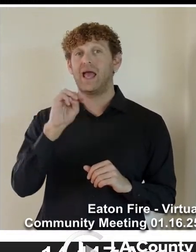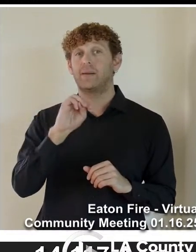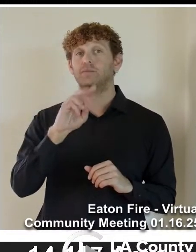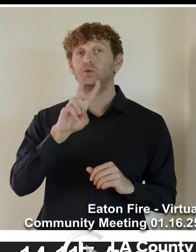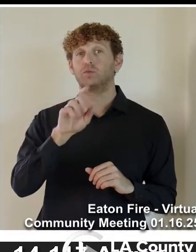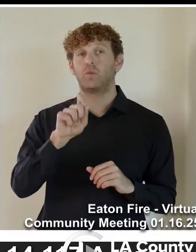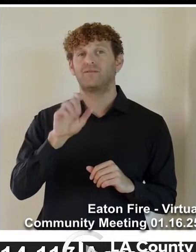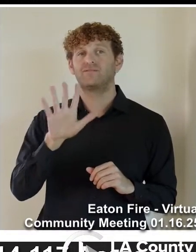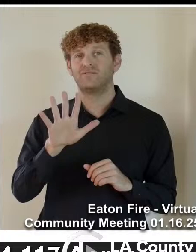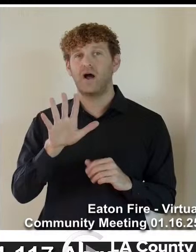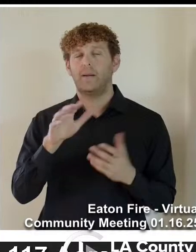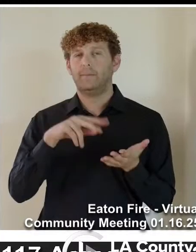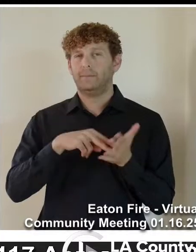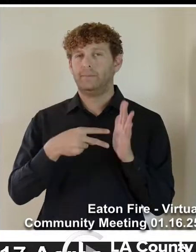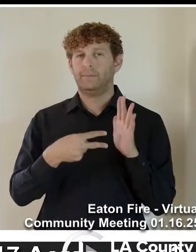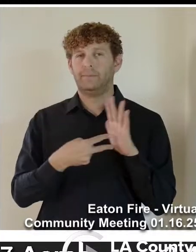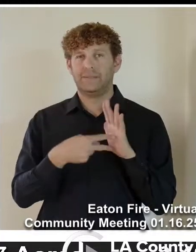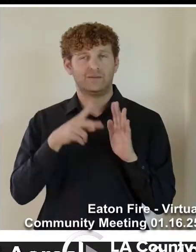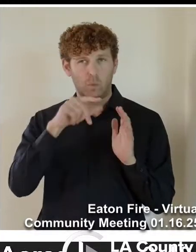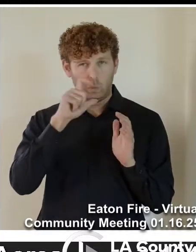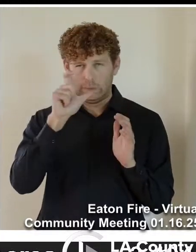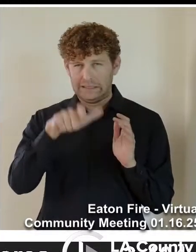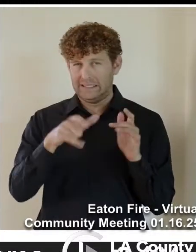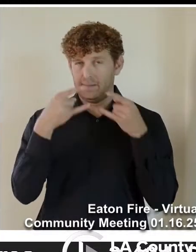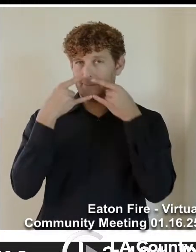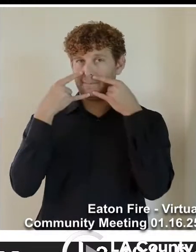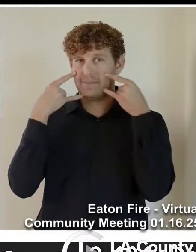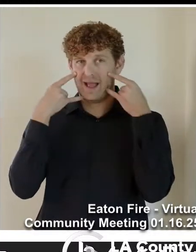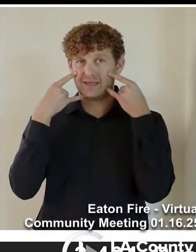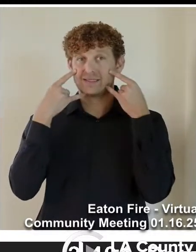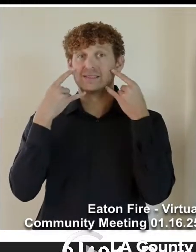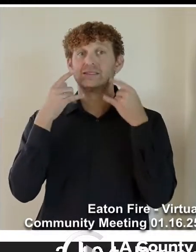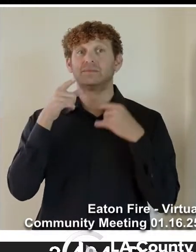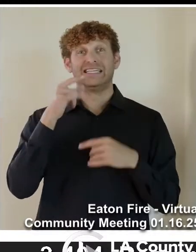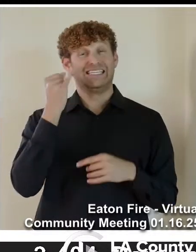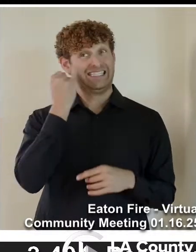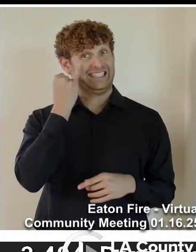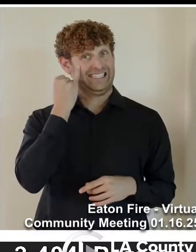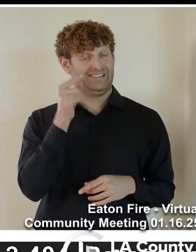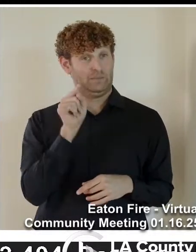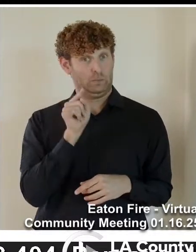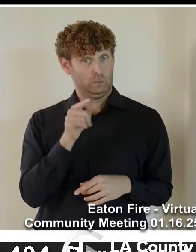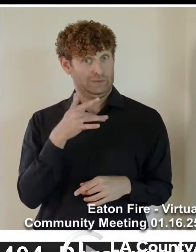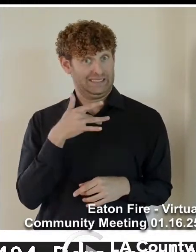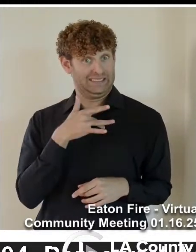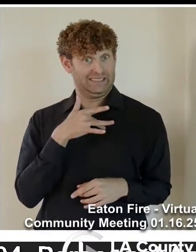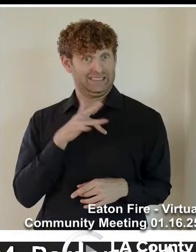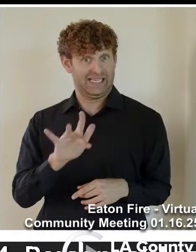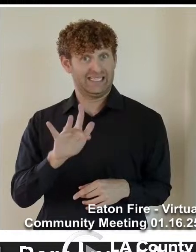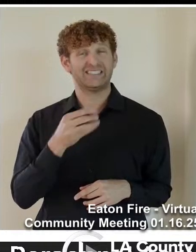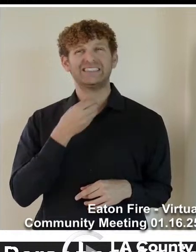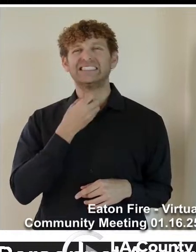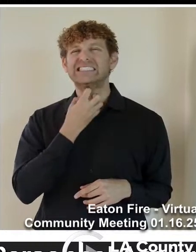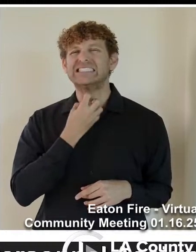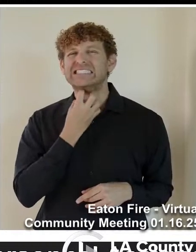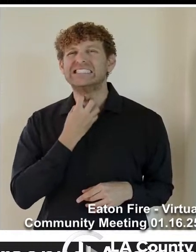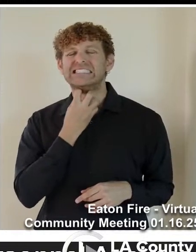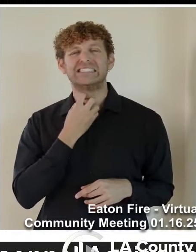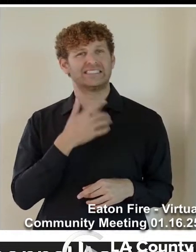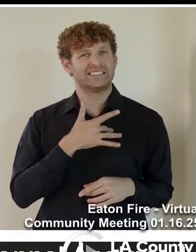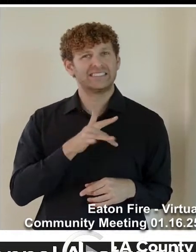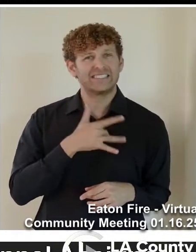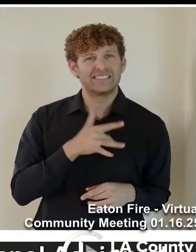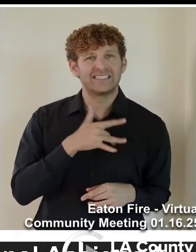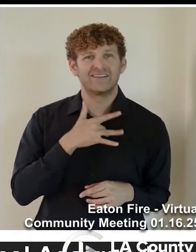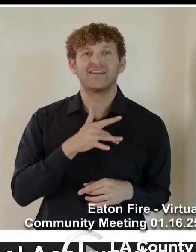you do not need to wear a mask unless you are exceptionally sensitive and you're experiencing that throat irritation, the activity within that